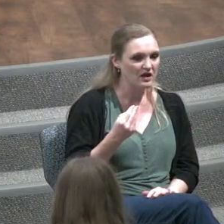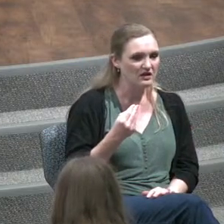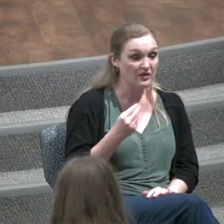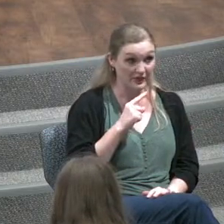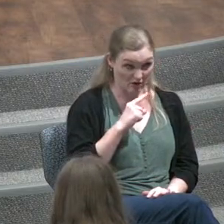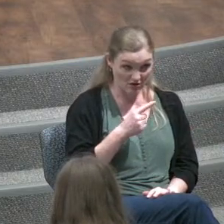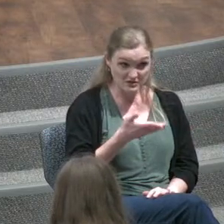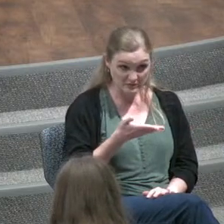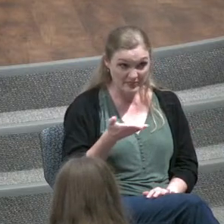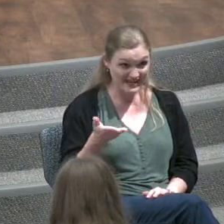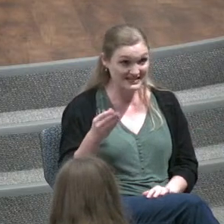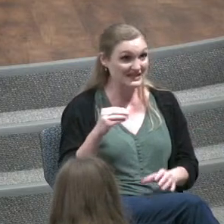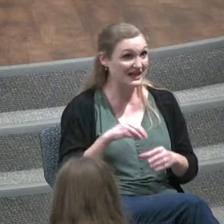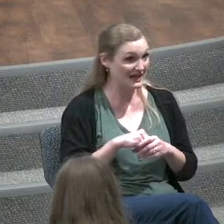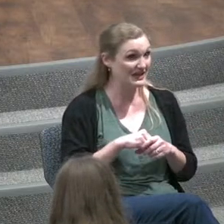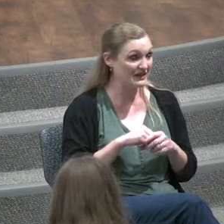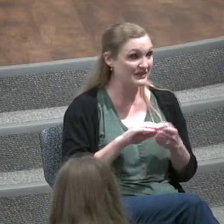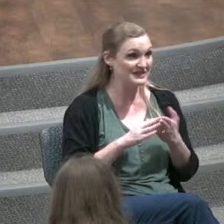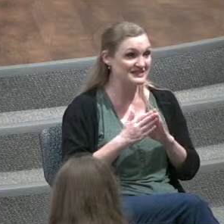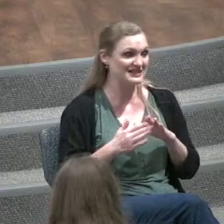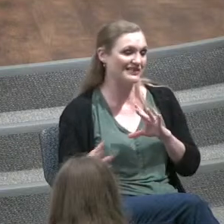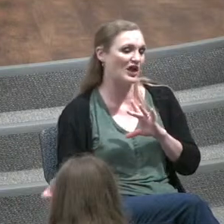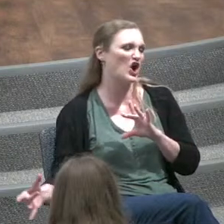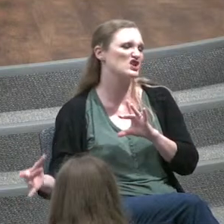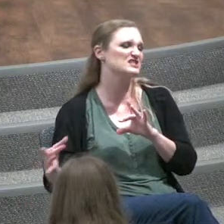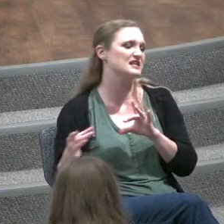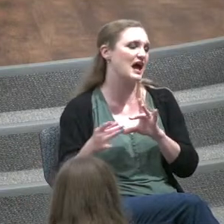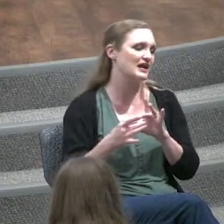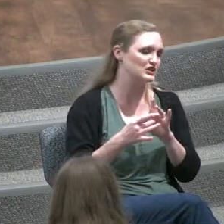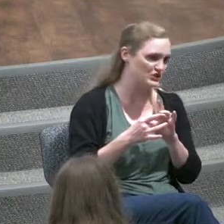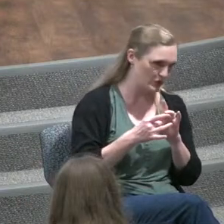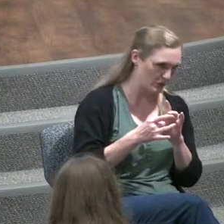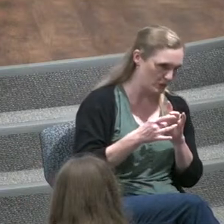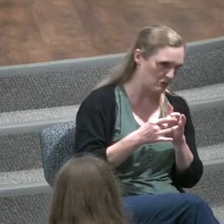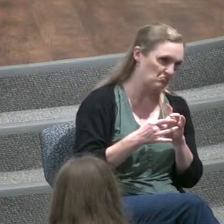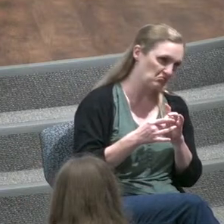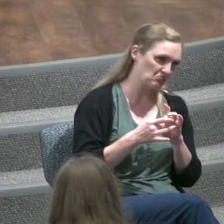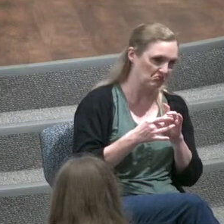And there are some things in there that are tied to